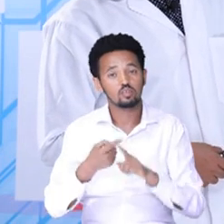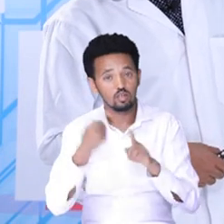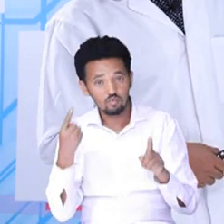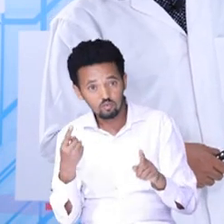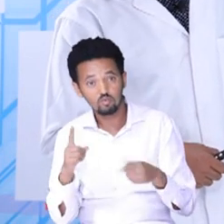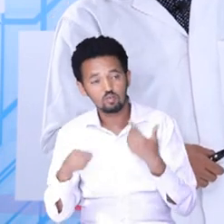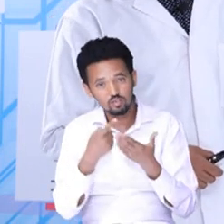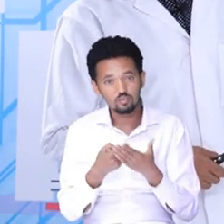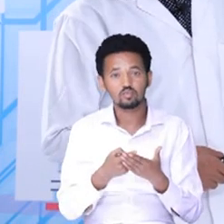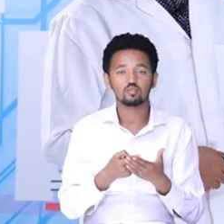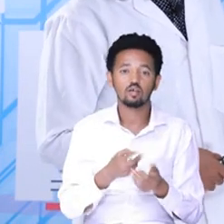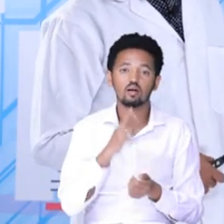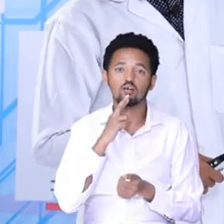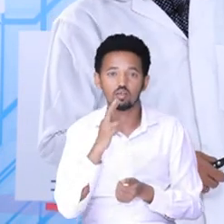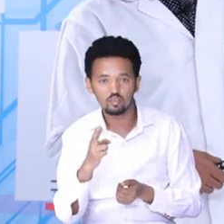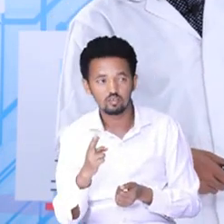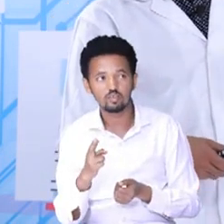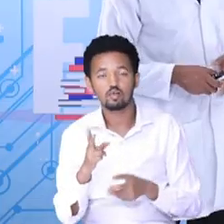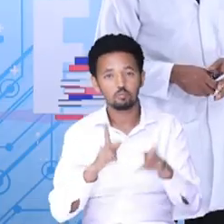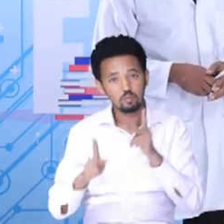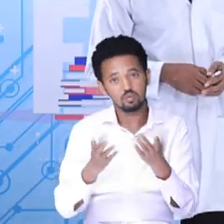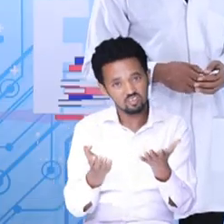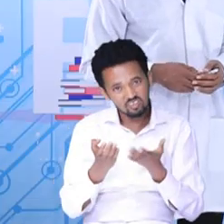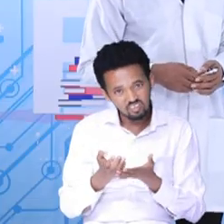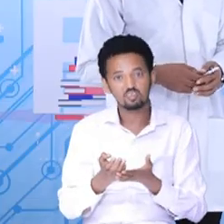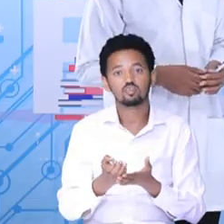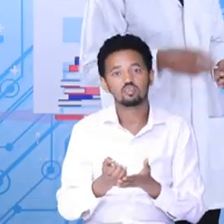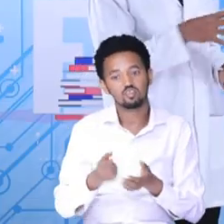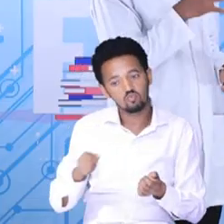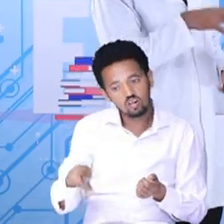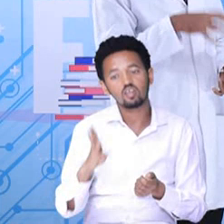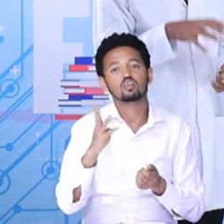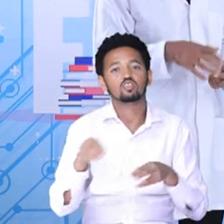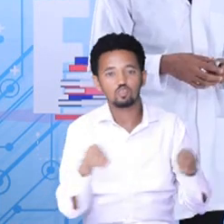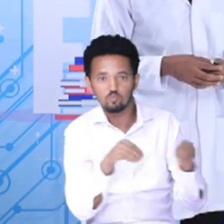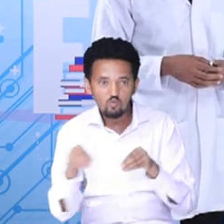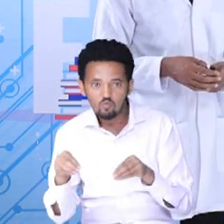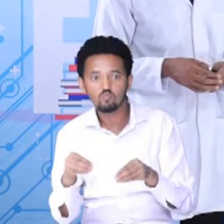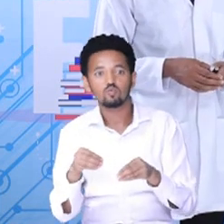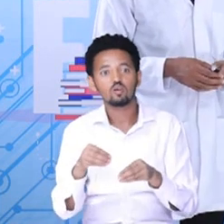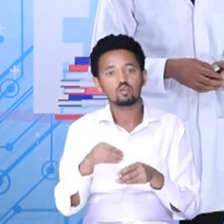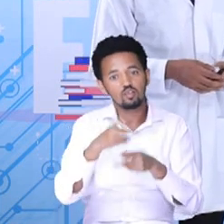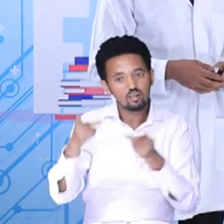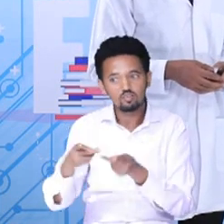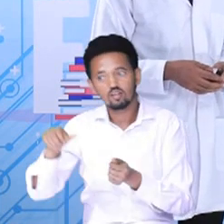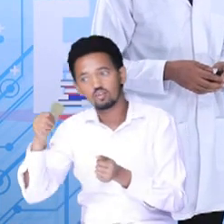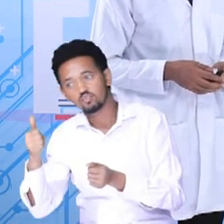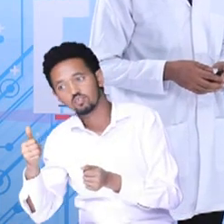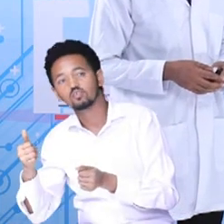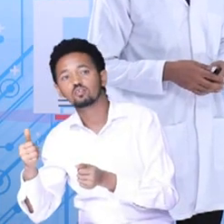Therefore, if these things are fulfilled, people's need for such facilities and move to the central parts of the